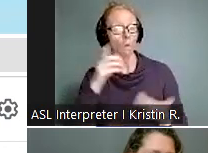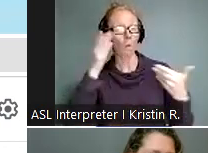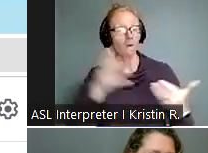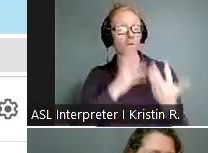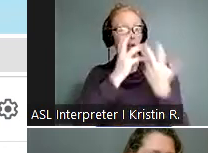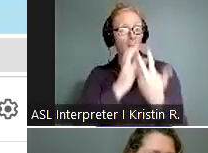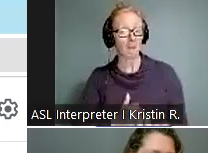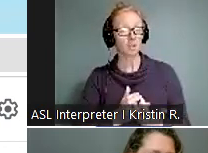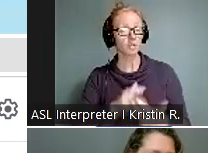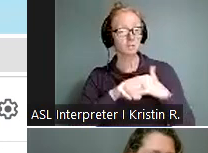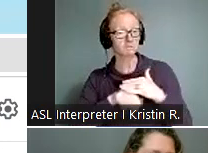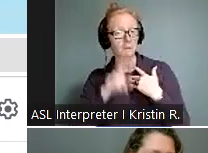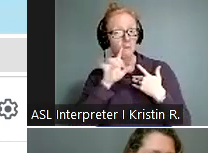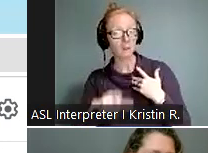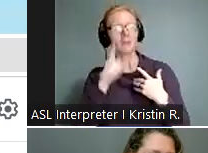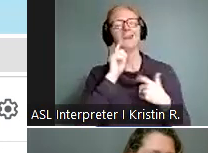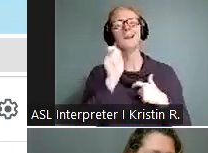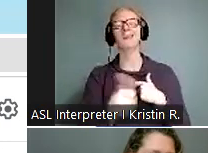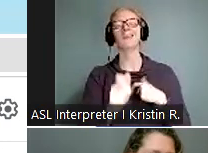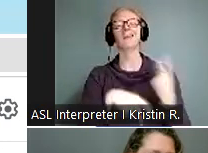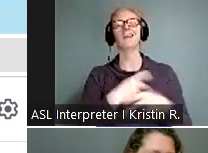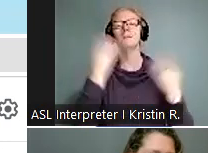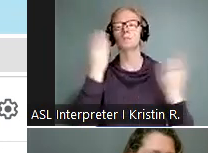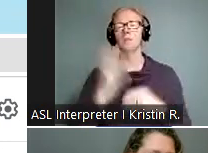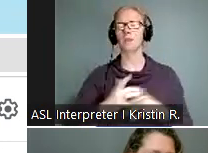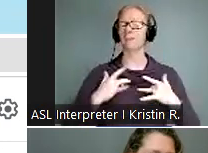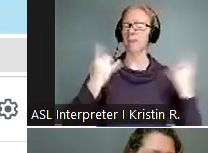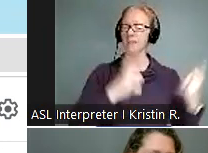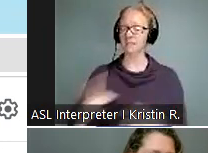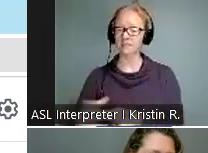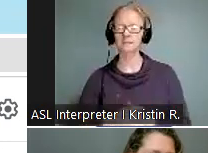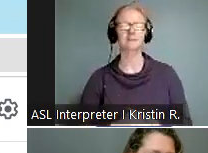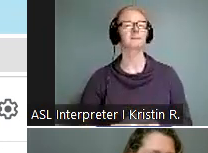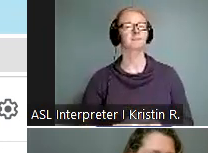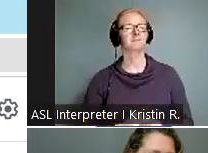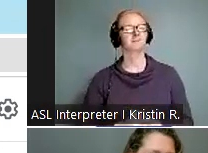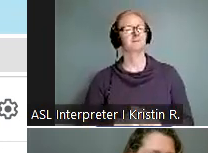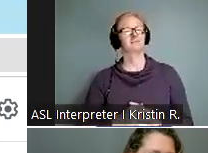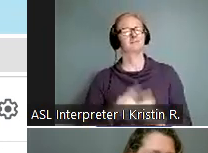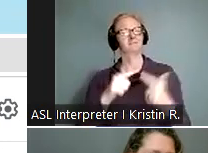accommodations for the services that they have, the events that they have, those kind of things.